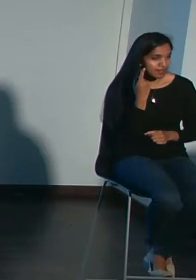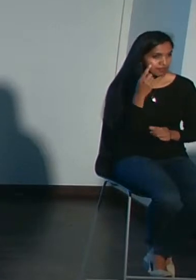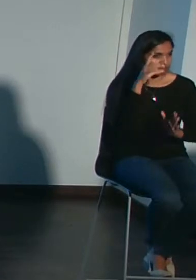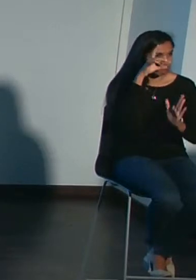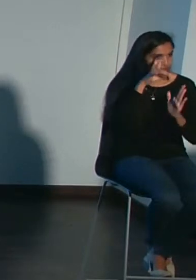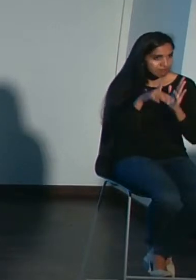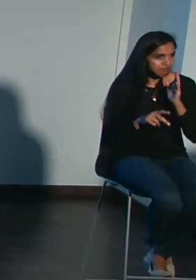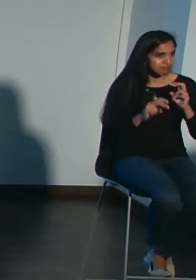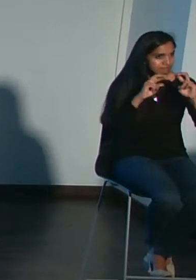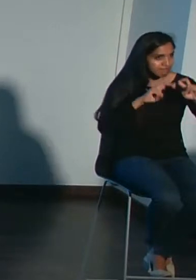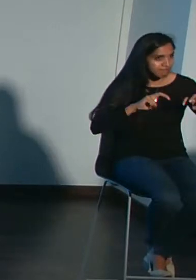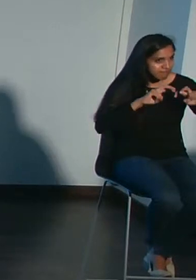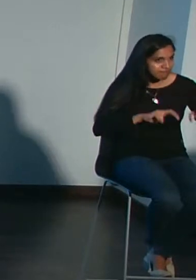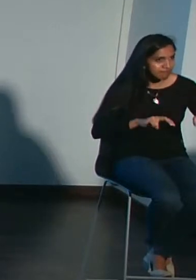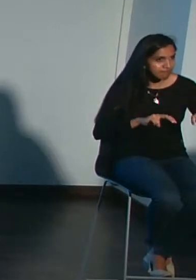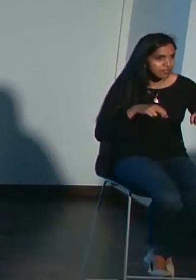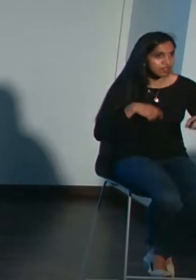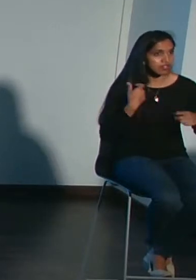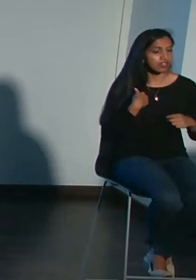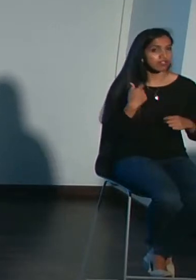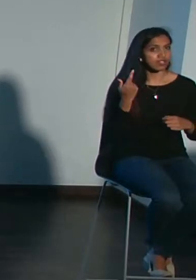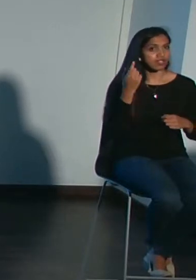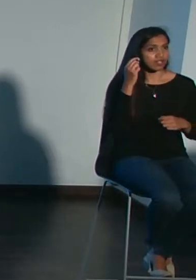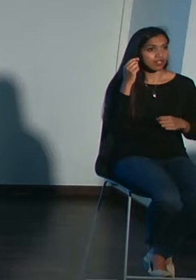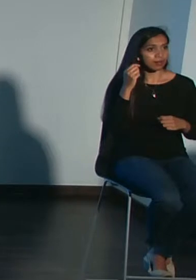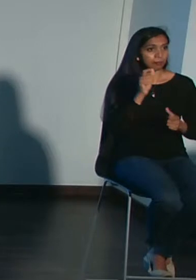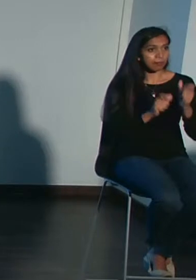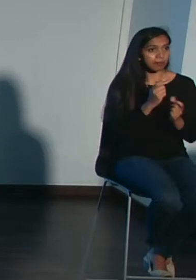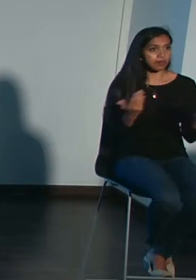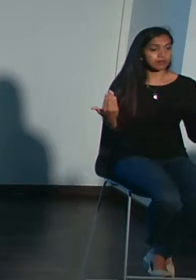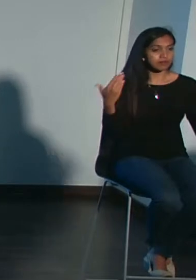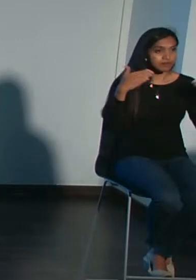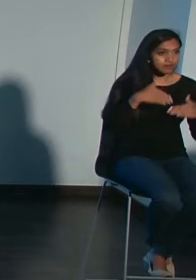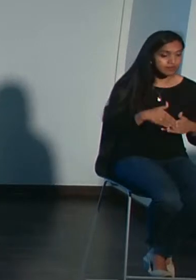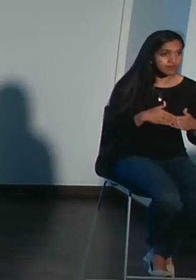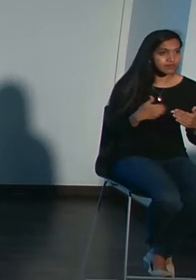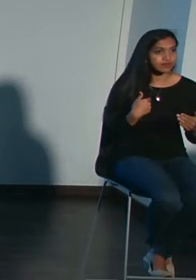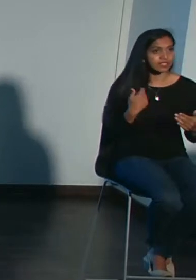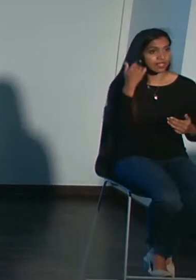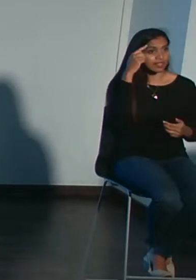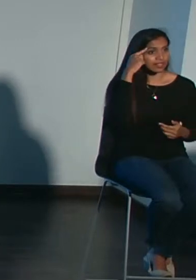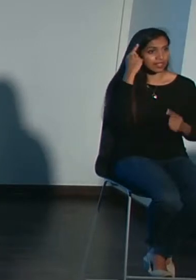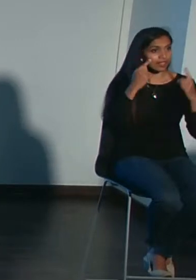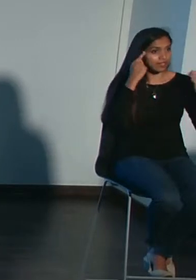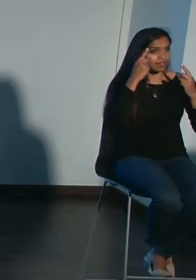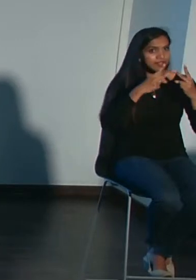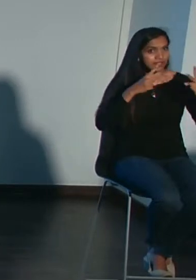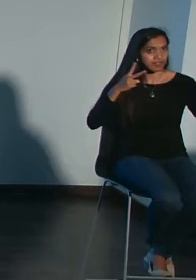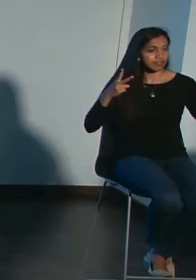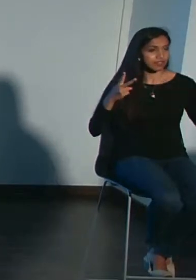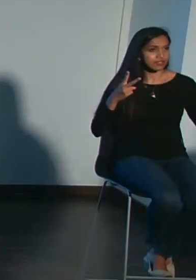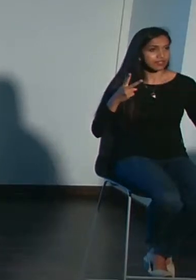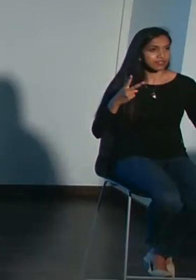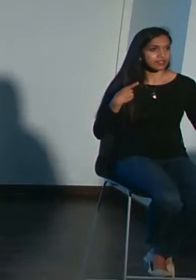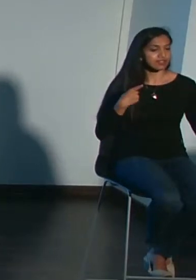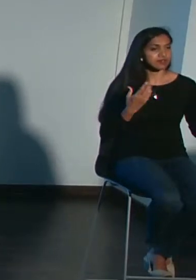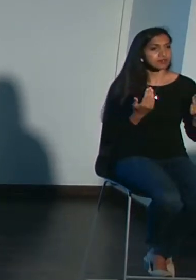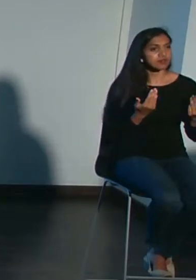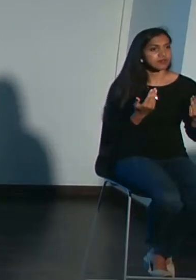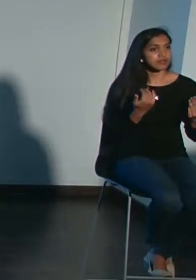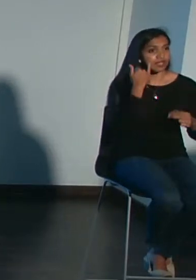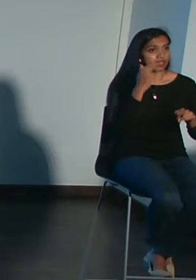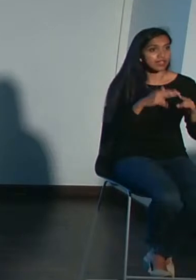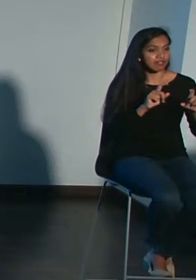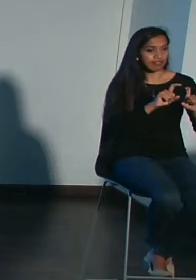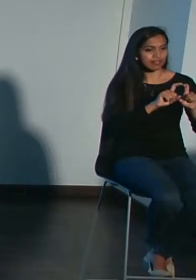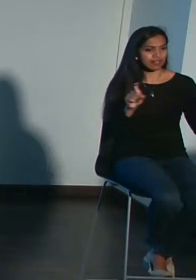say, creative togetherness, because there is a lot of lack of clarity. I mean, there's a lot of working